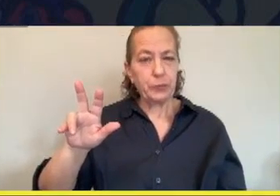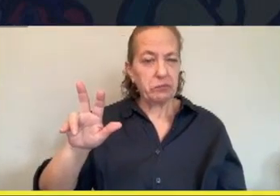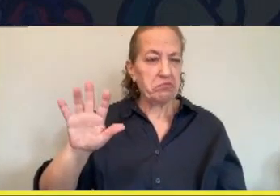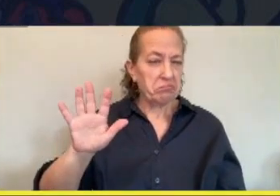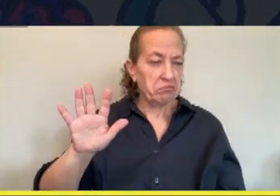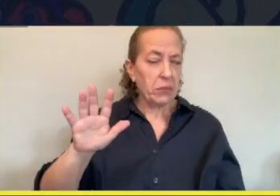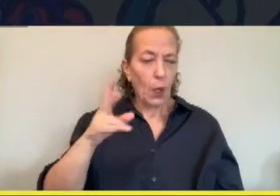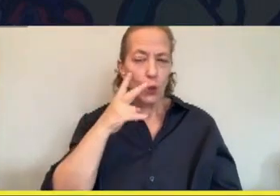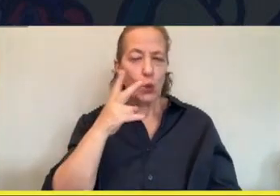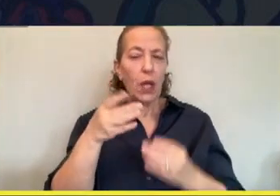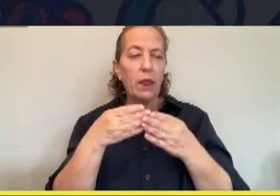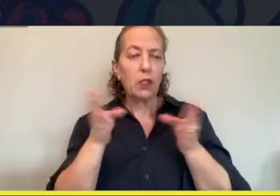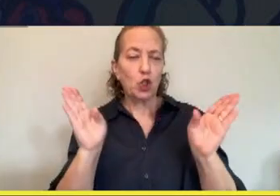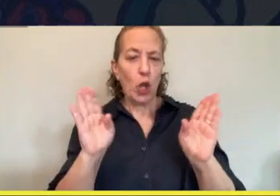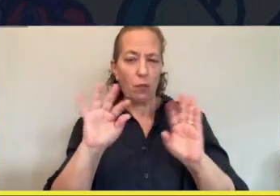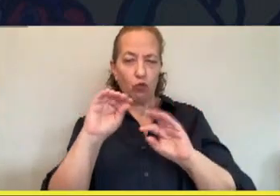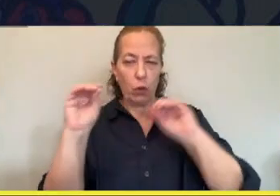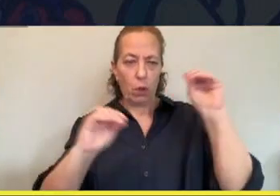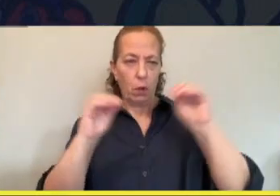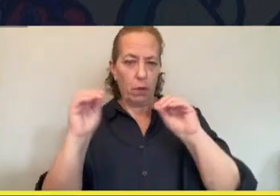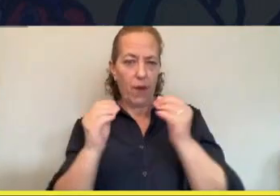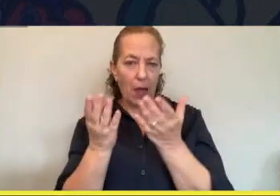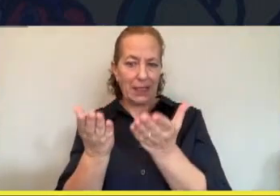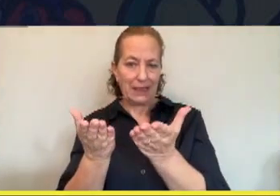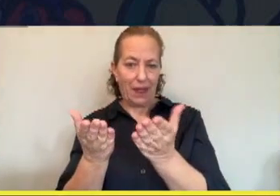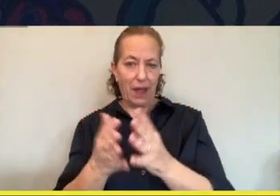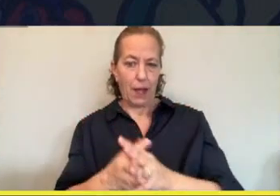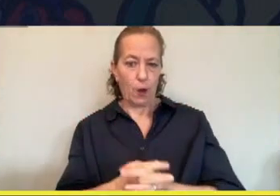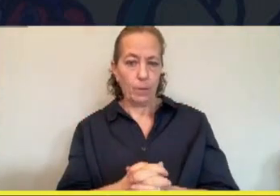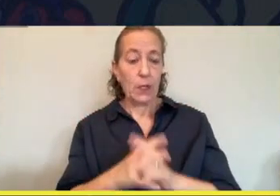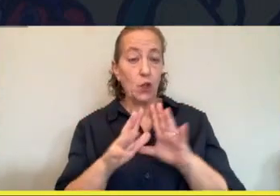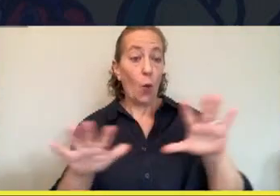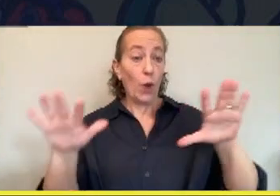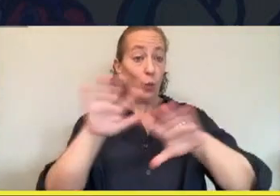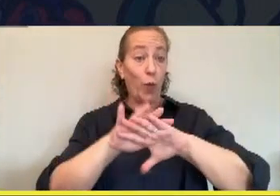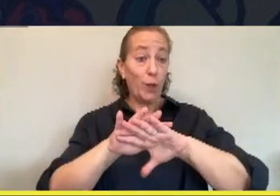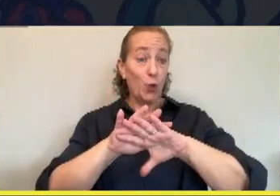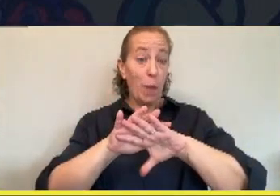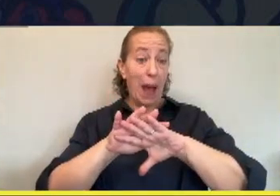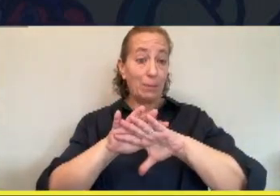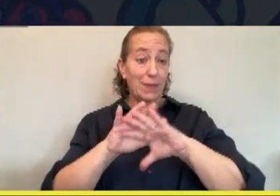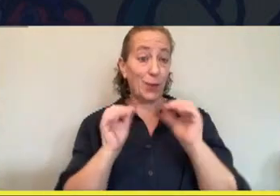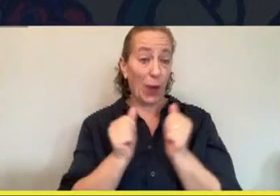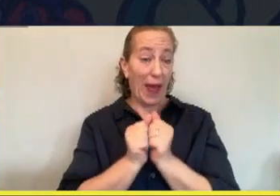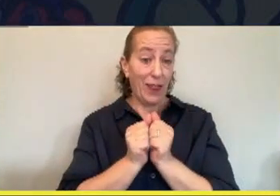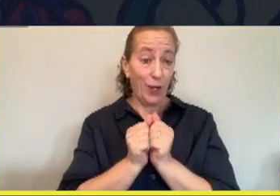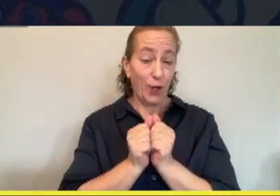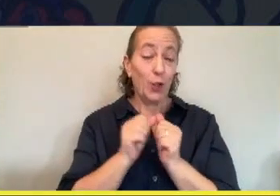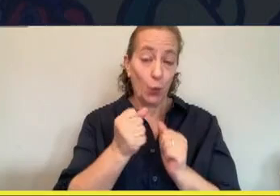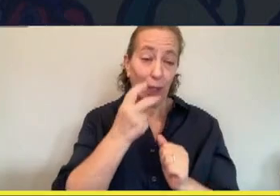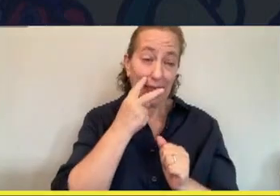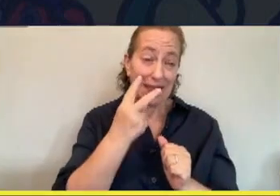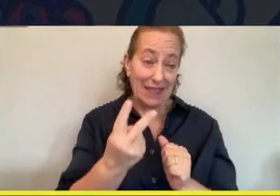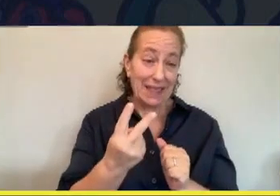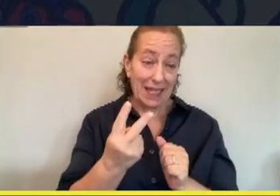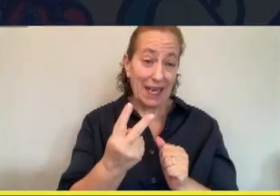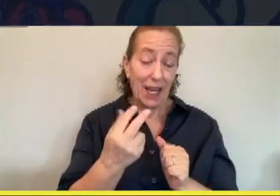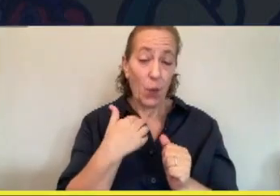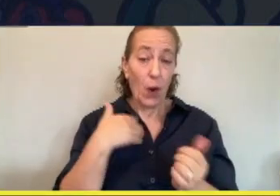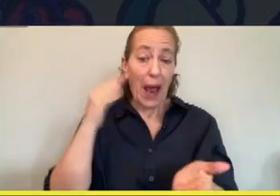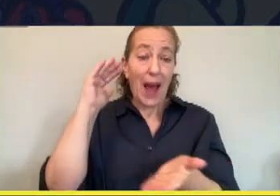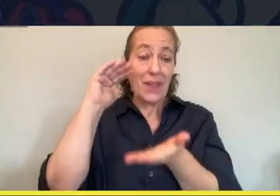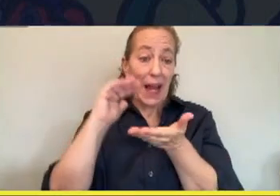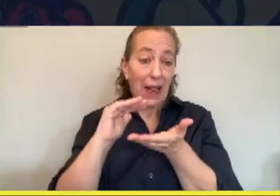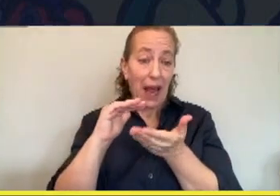there. So putting the two maps together, you can say we have fewer PCA workers in geographic